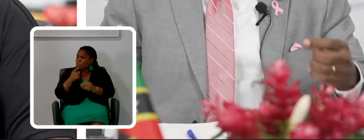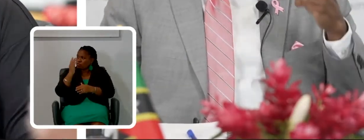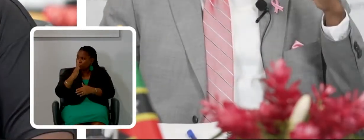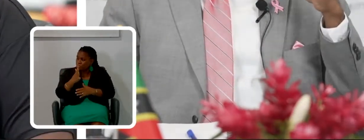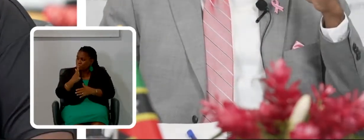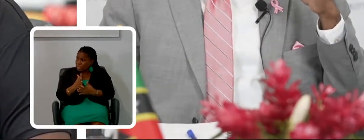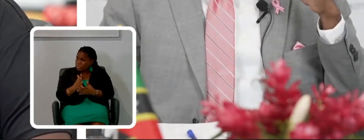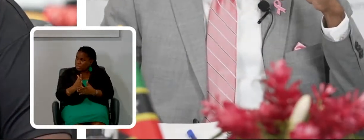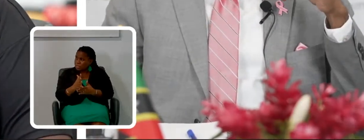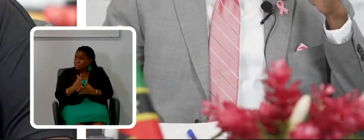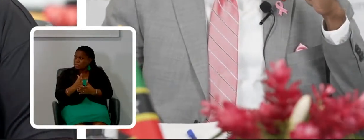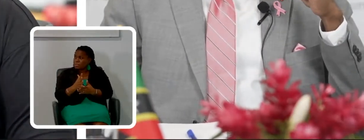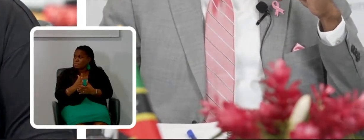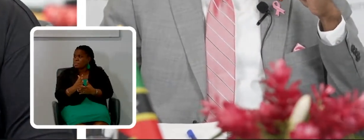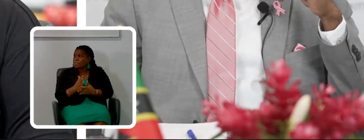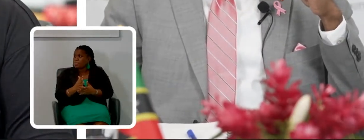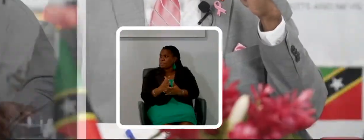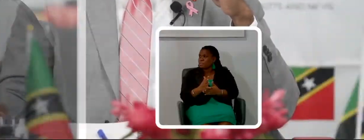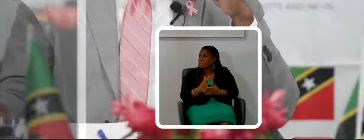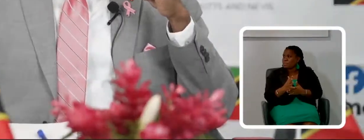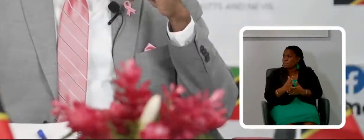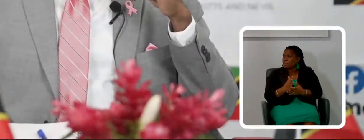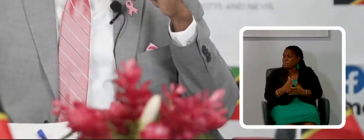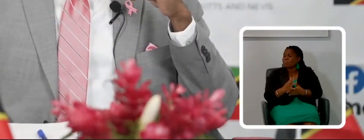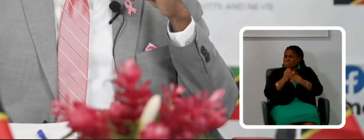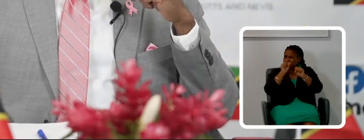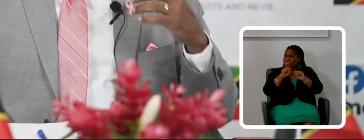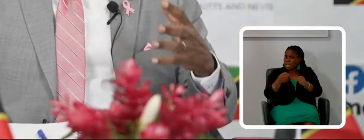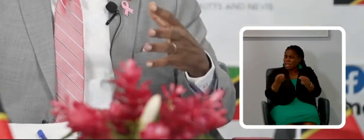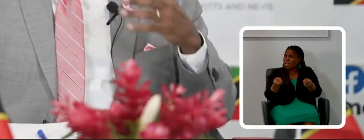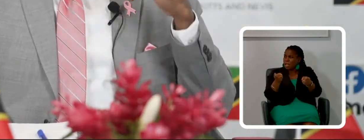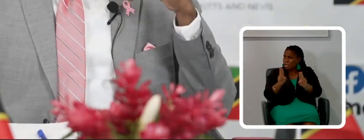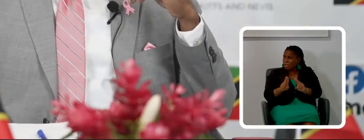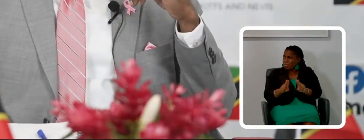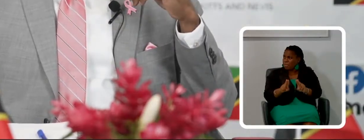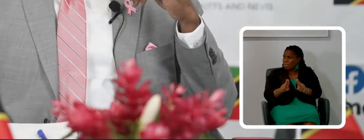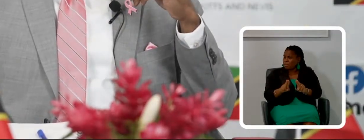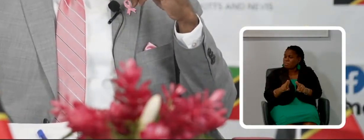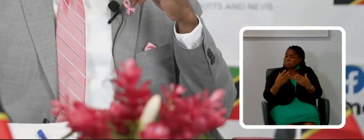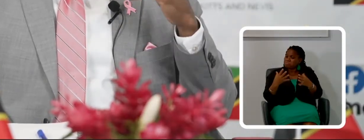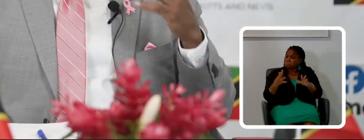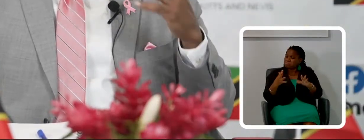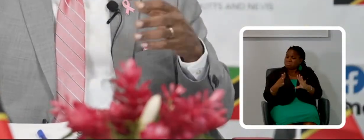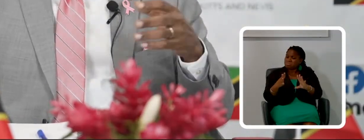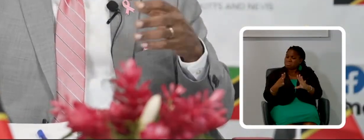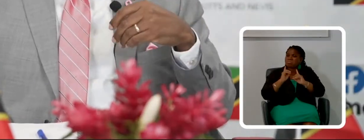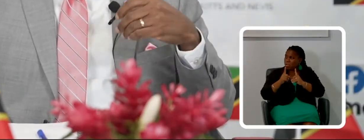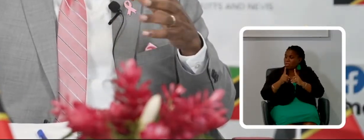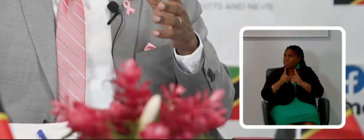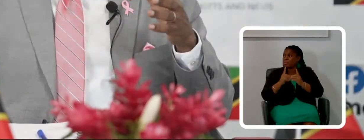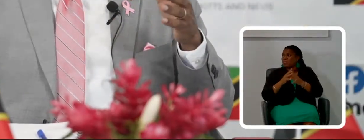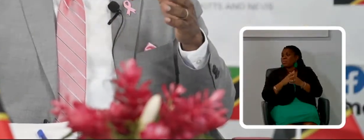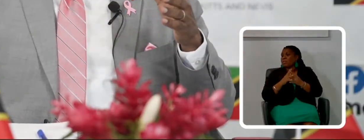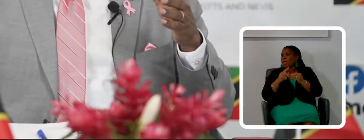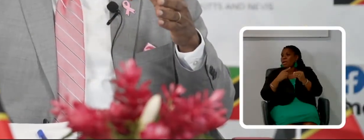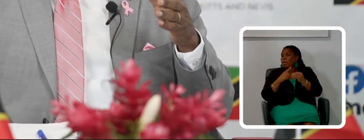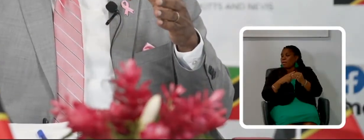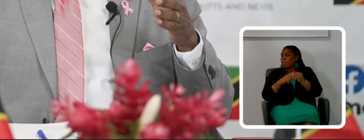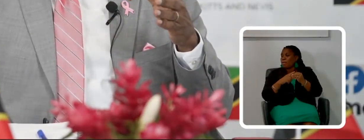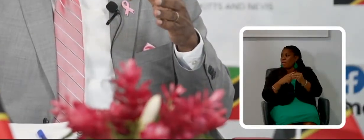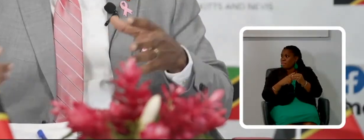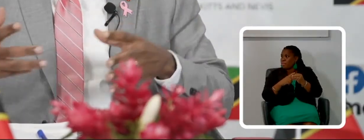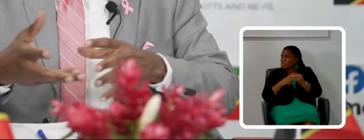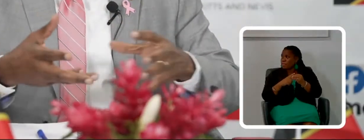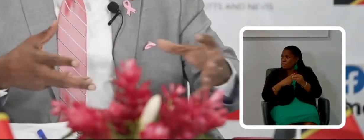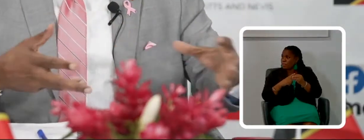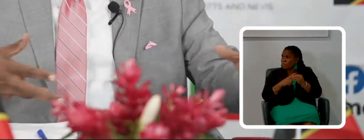the country in a short space of time. It is possible. We're in discussion with companies and even Siemens